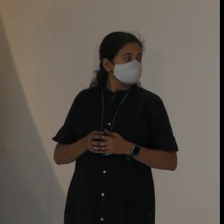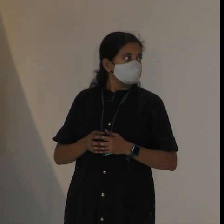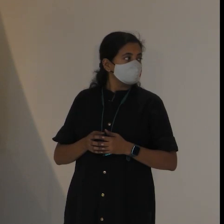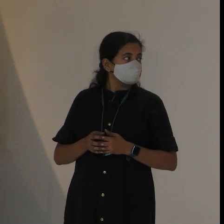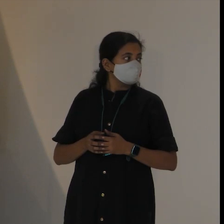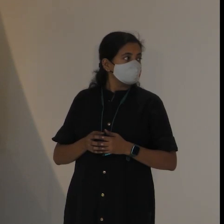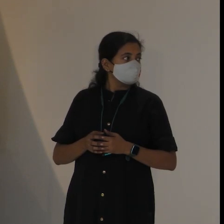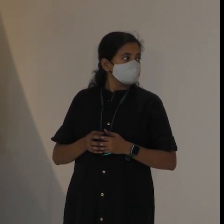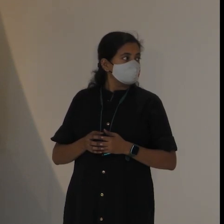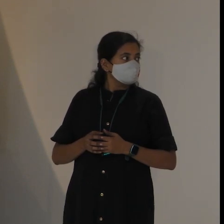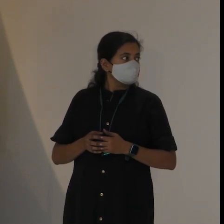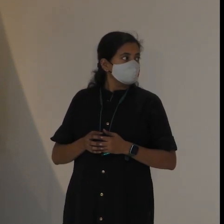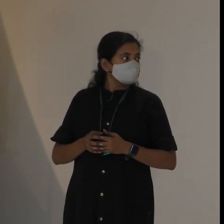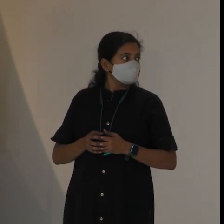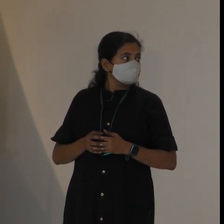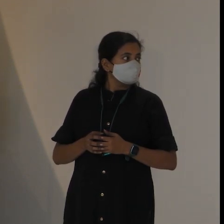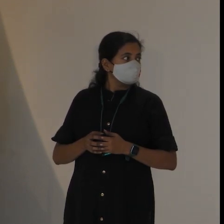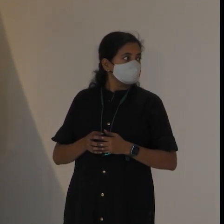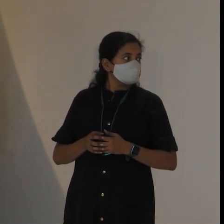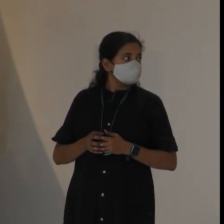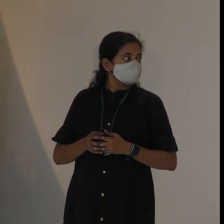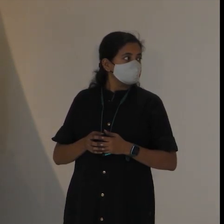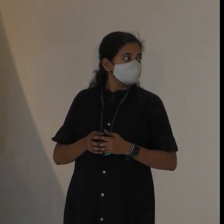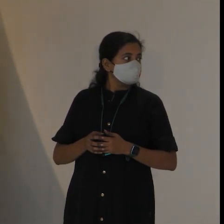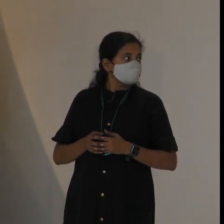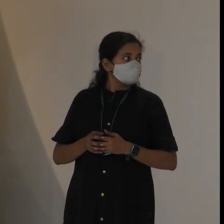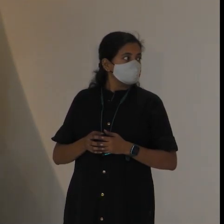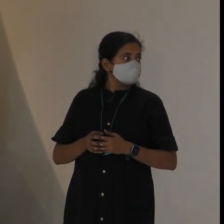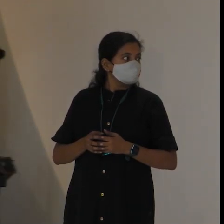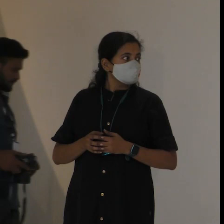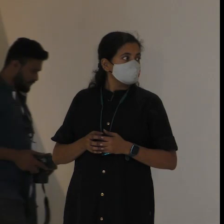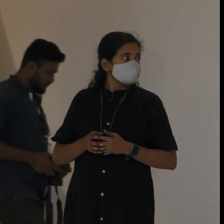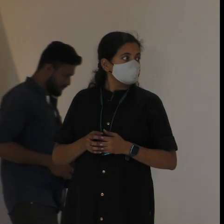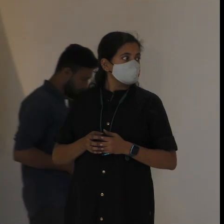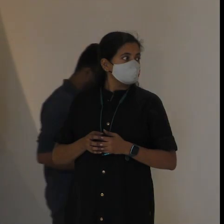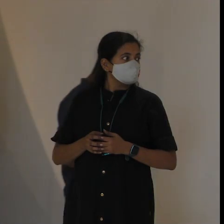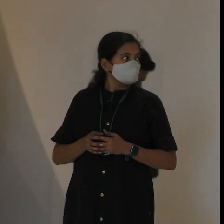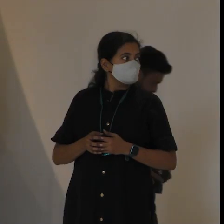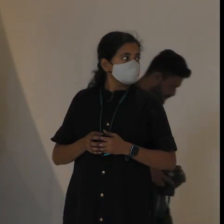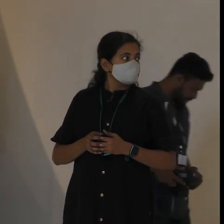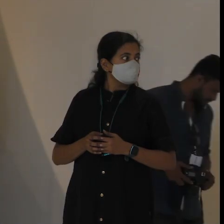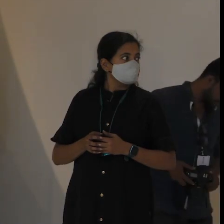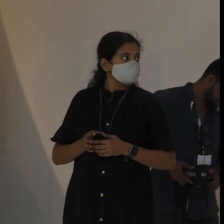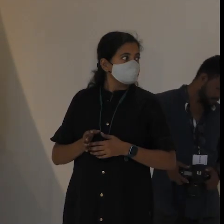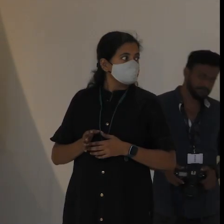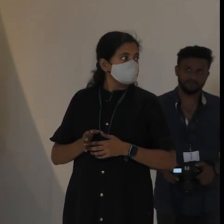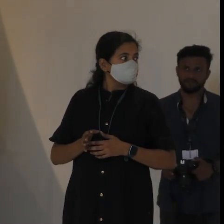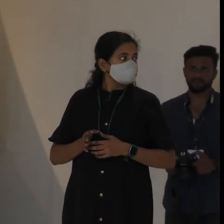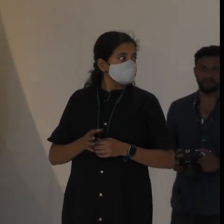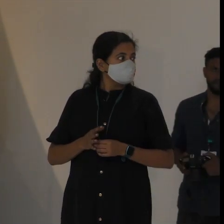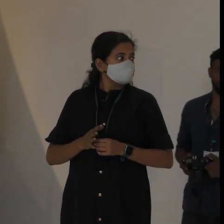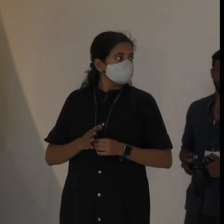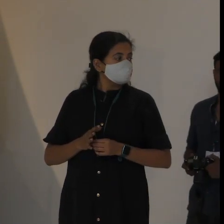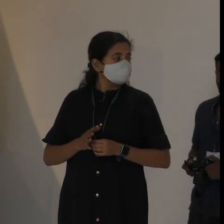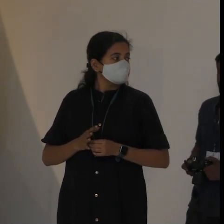times. And I think up till today, this is the symbolism of who owns the Rosetta Stone today. It's the British